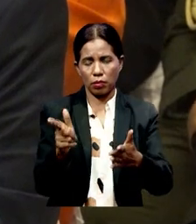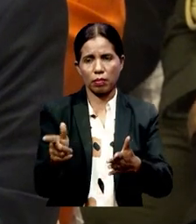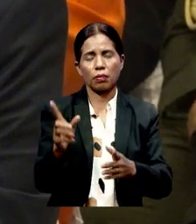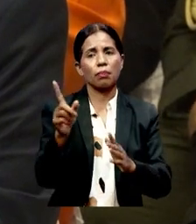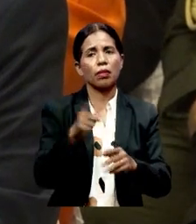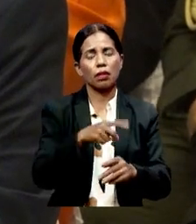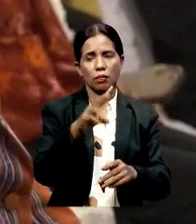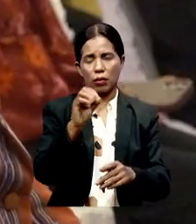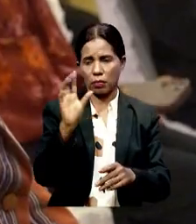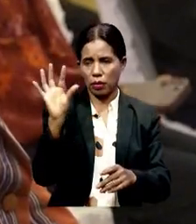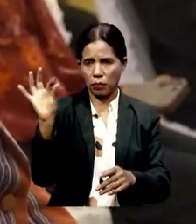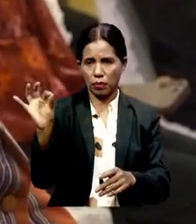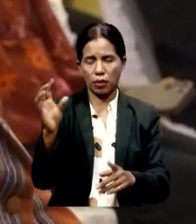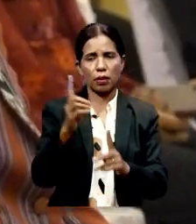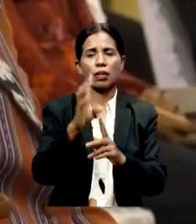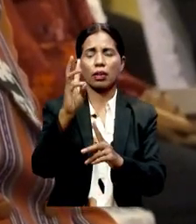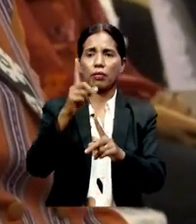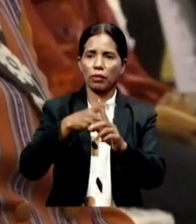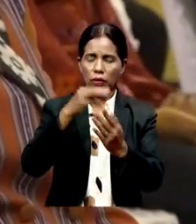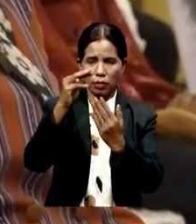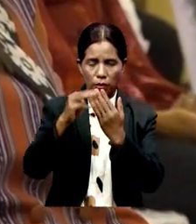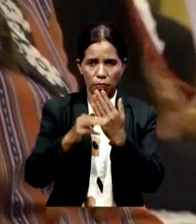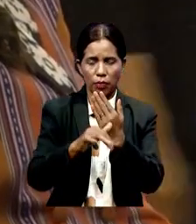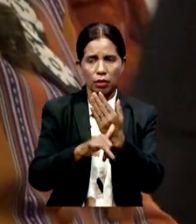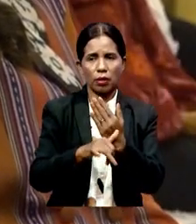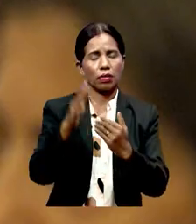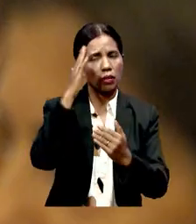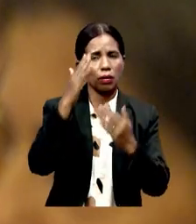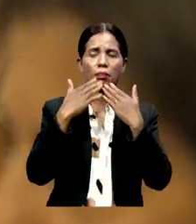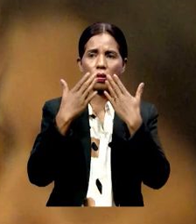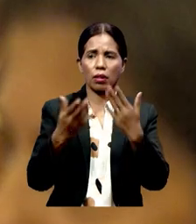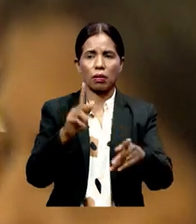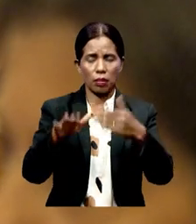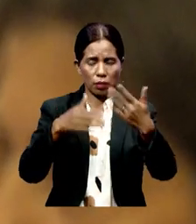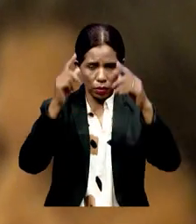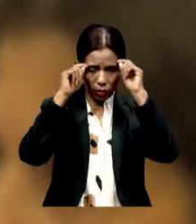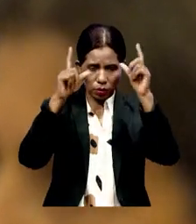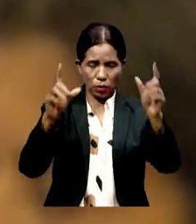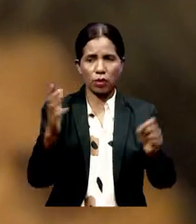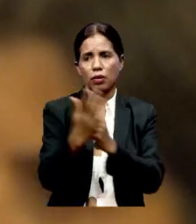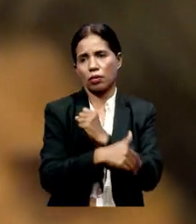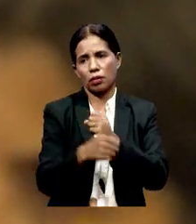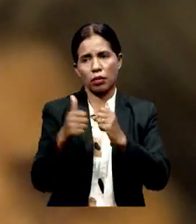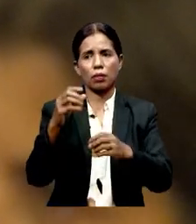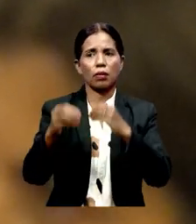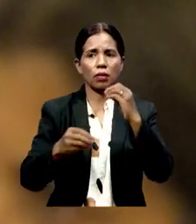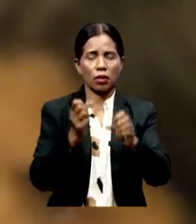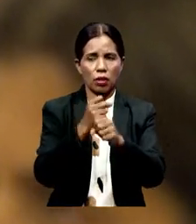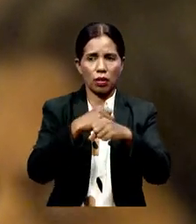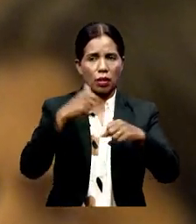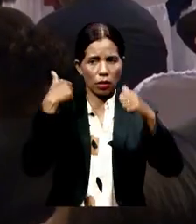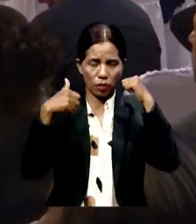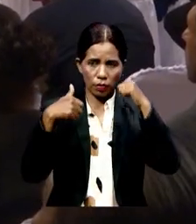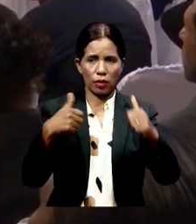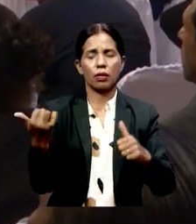Rihun Rússia, loro nem fulan maio, ato reconhece no agradece ba cidadão timoroa no estrangeiro, quando ba halau atividade